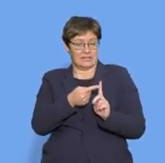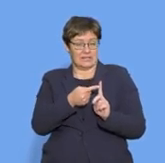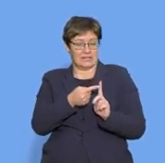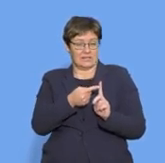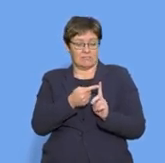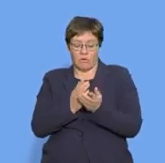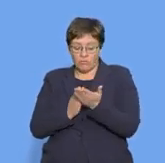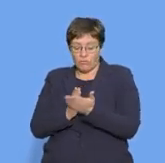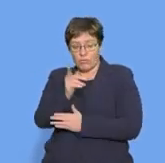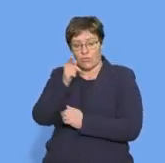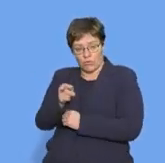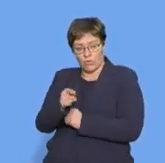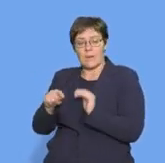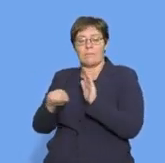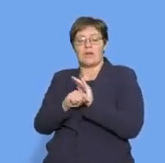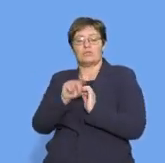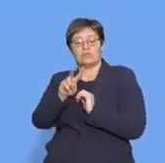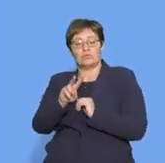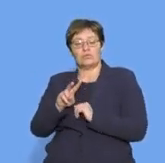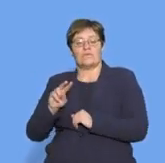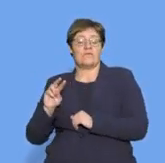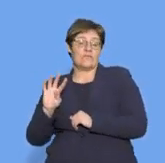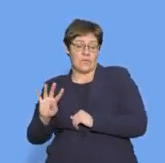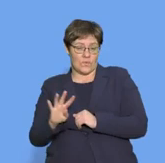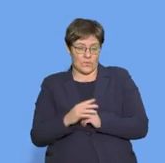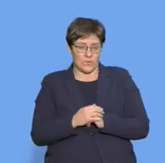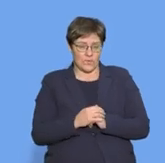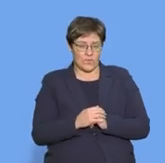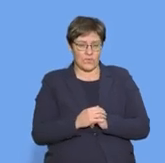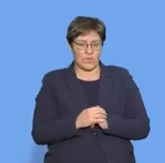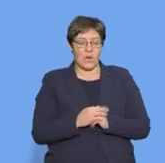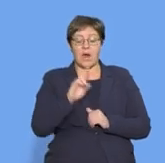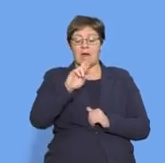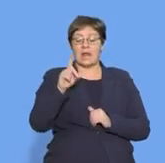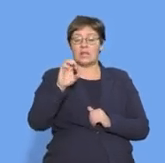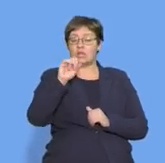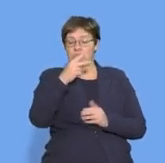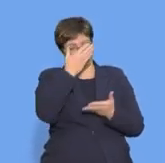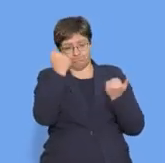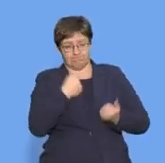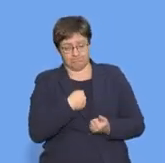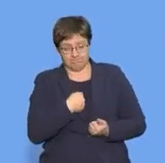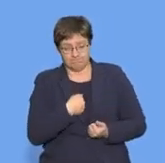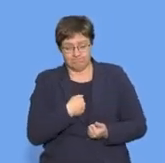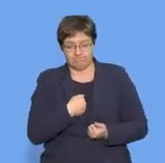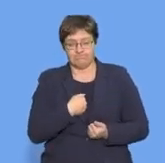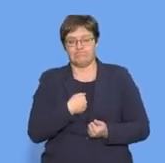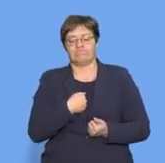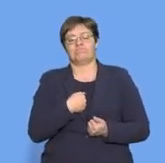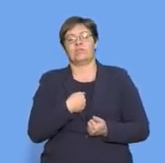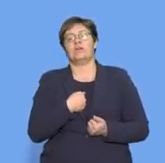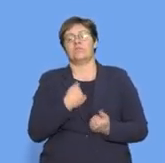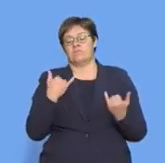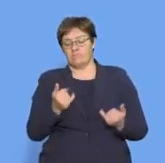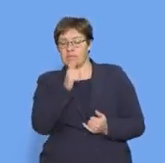the circle is passing through is minus 2 and 4, but we don't know what the radius is, right? So that